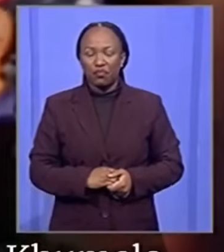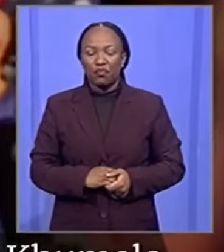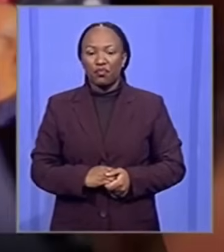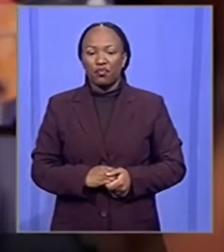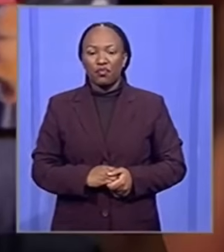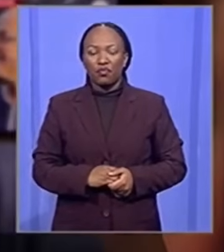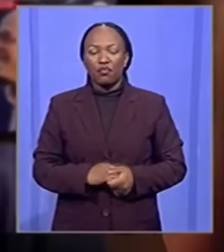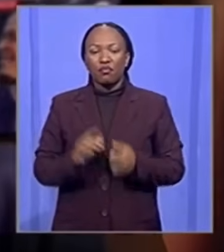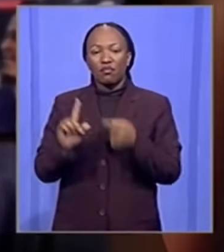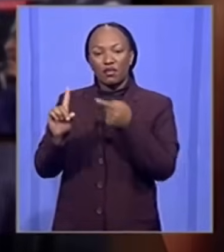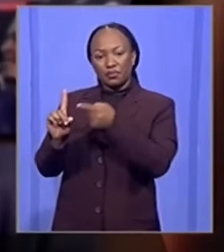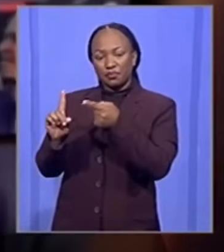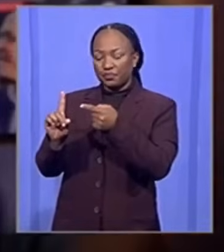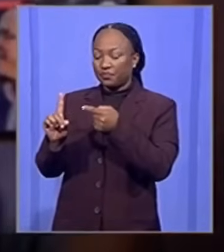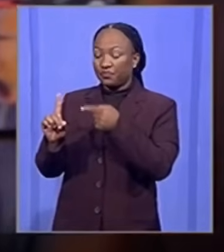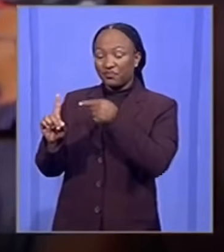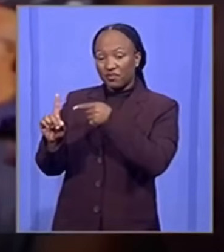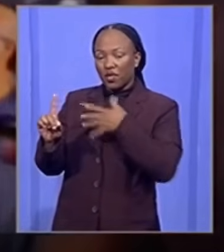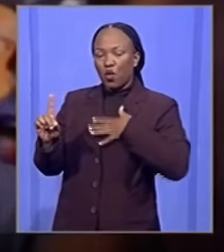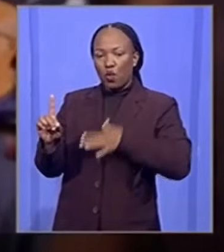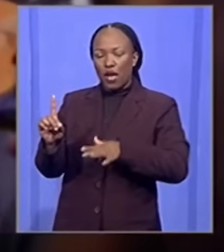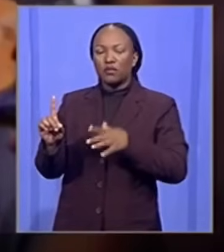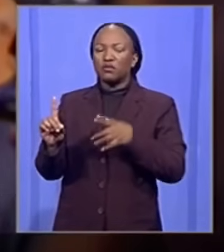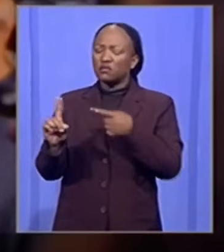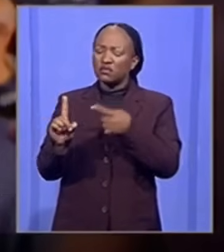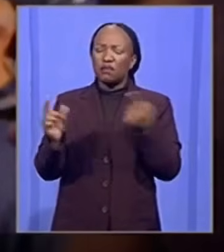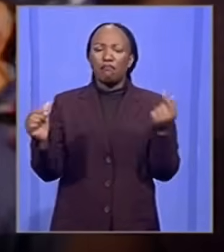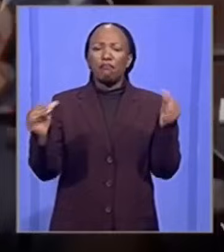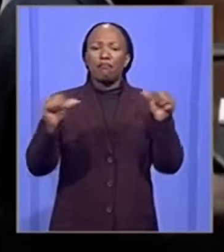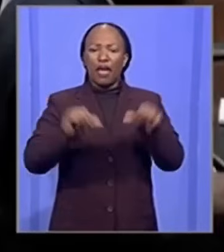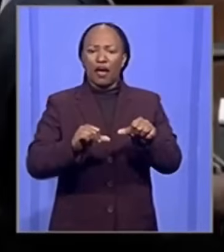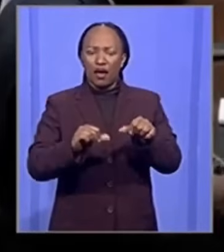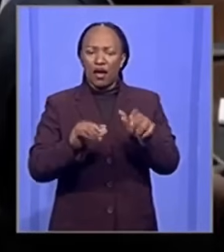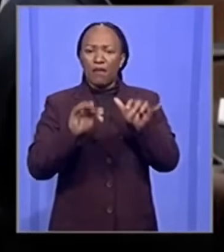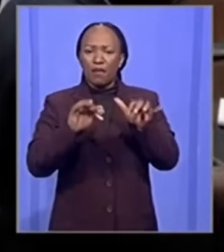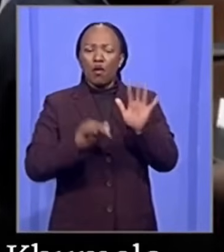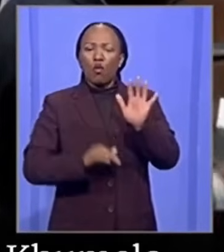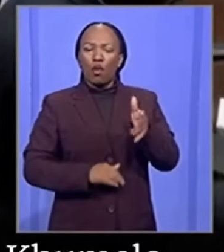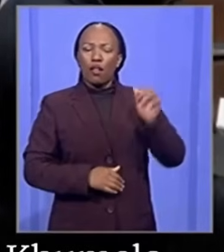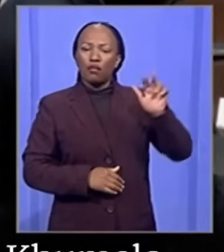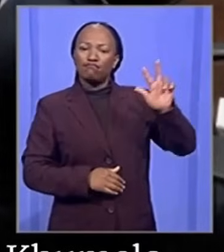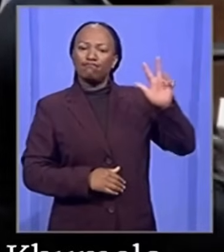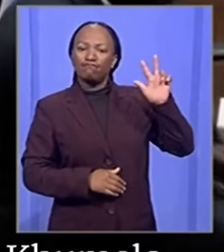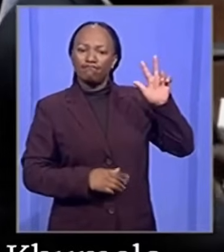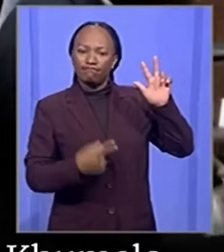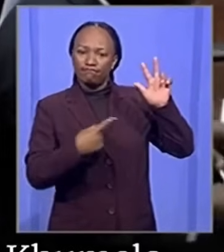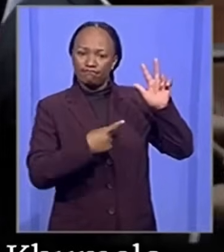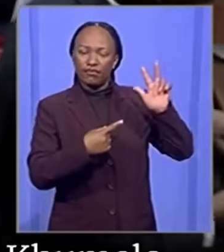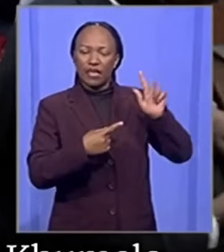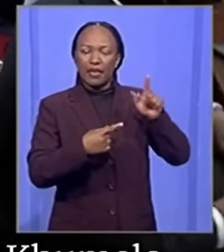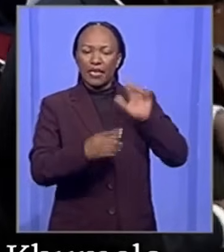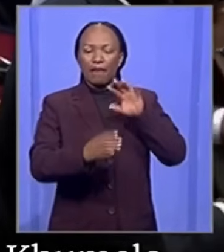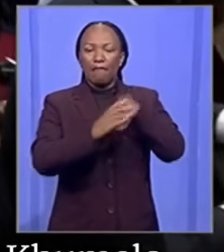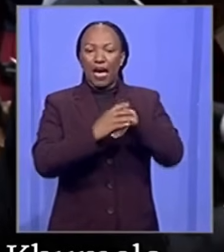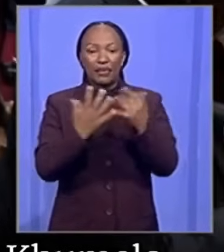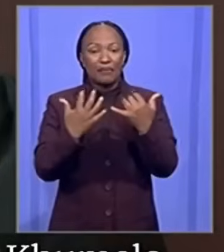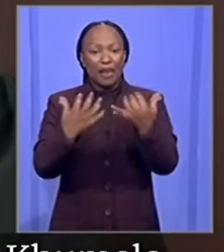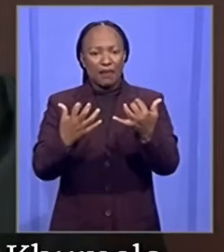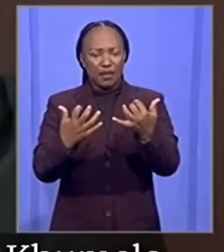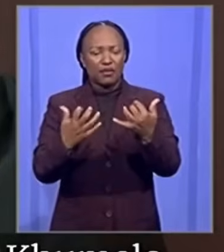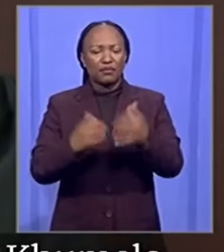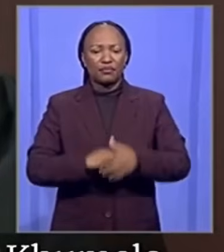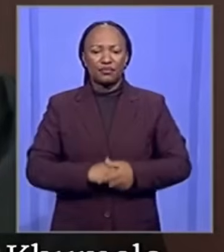Khumalo o ne a batla hore a khutlisetswe lenaneng la batho ba tlilong nkiswa kano jwalo ka ditho tsa parlamente. It is